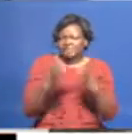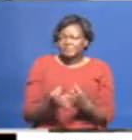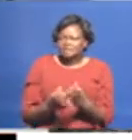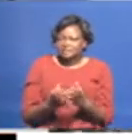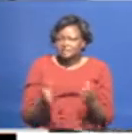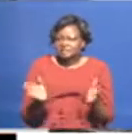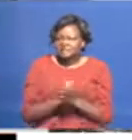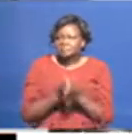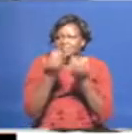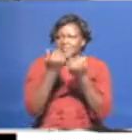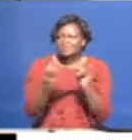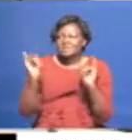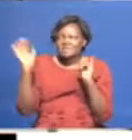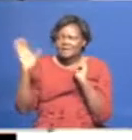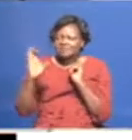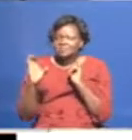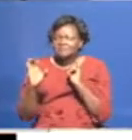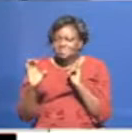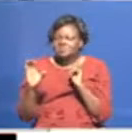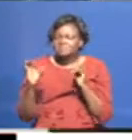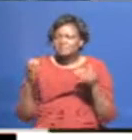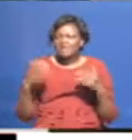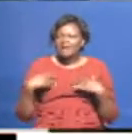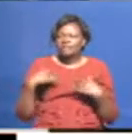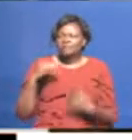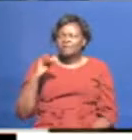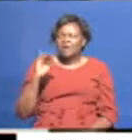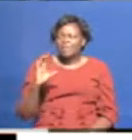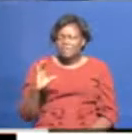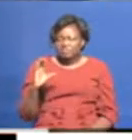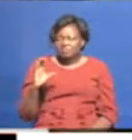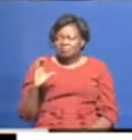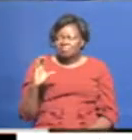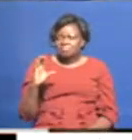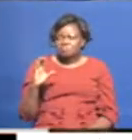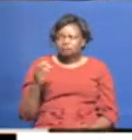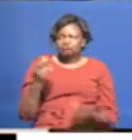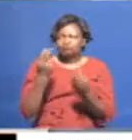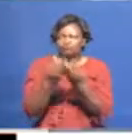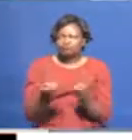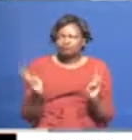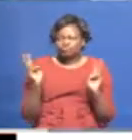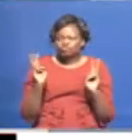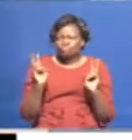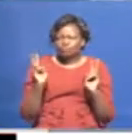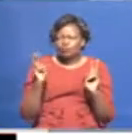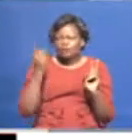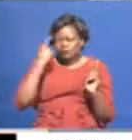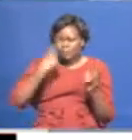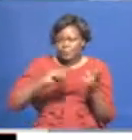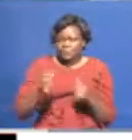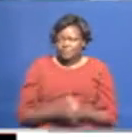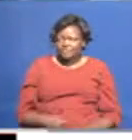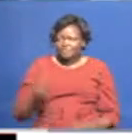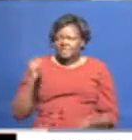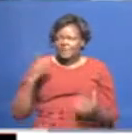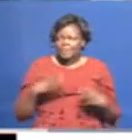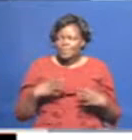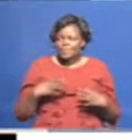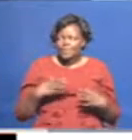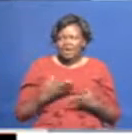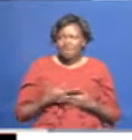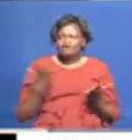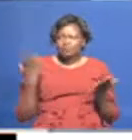independent candidates faced the Independent Electoral and Boundaries Commission panel for clearance. Now, Kenya, all over